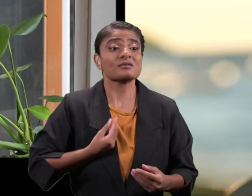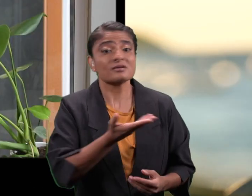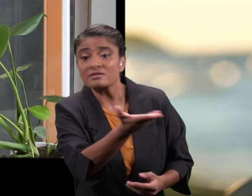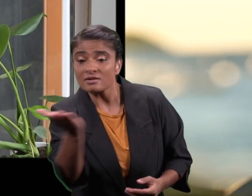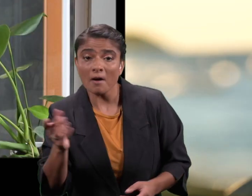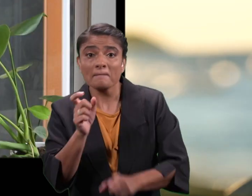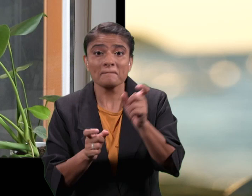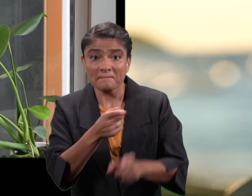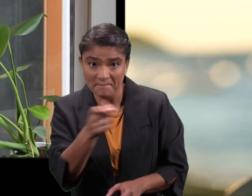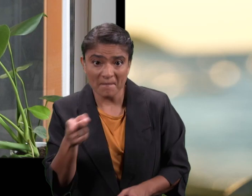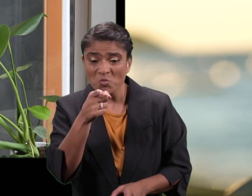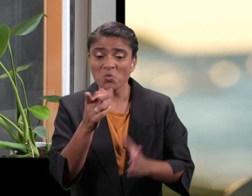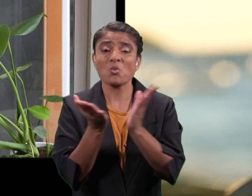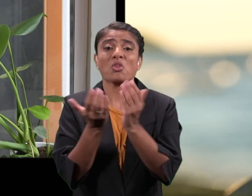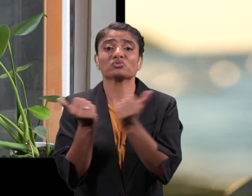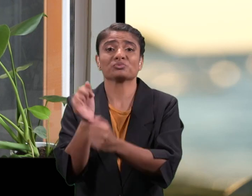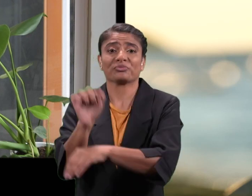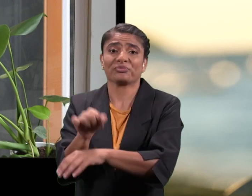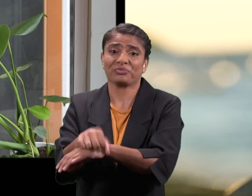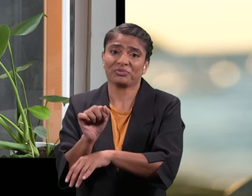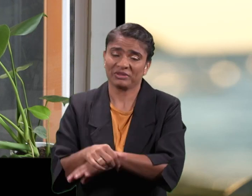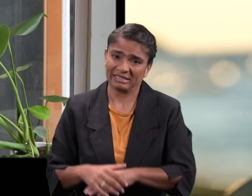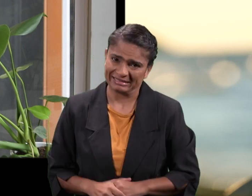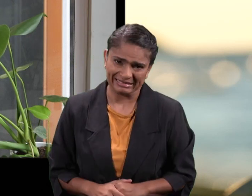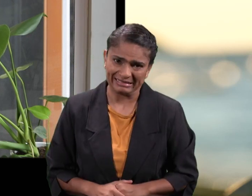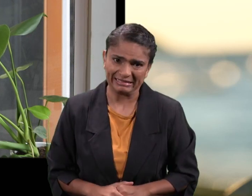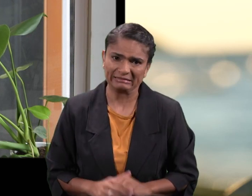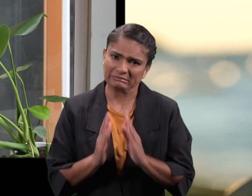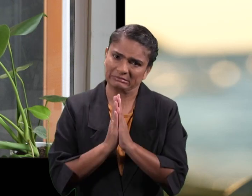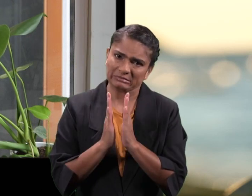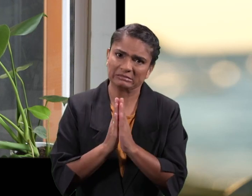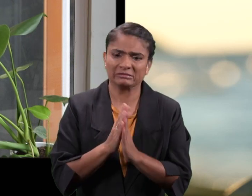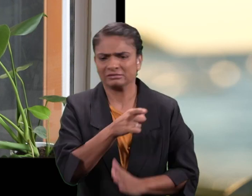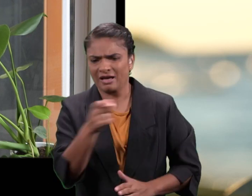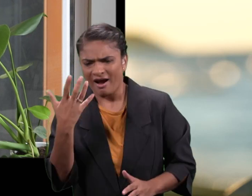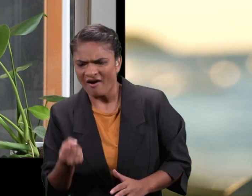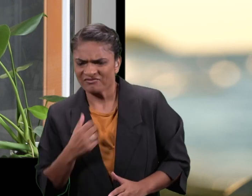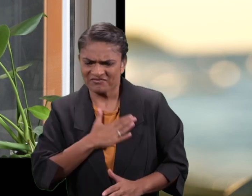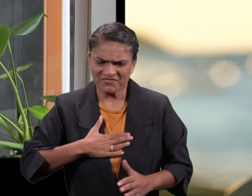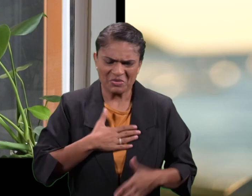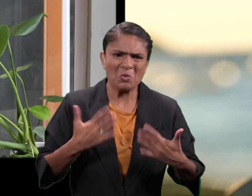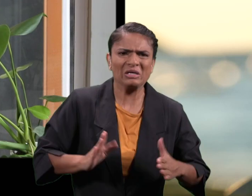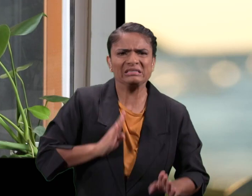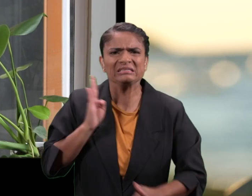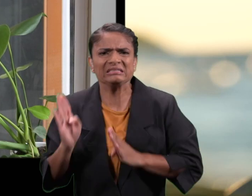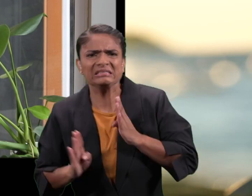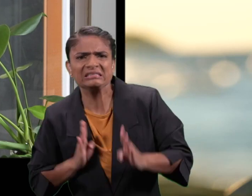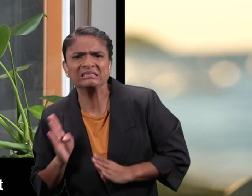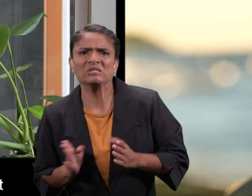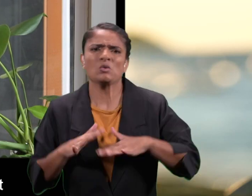young people that are not taking learnership seriously or they have their own